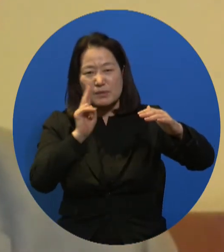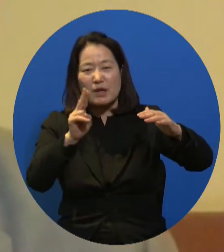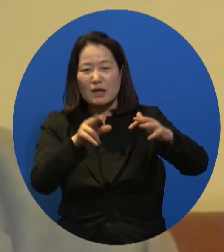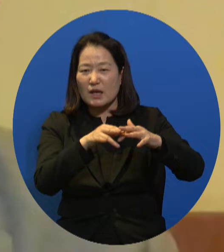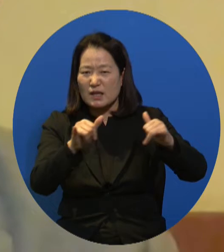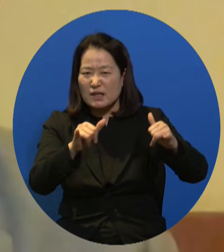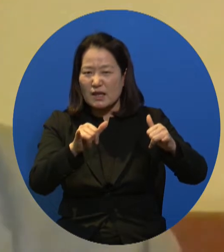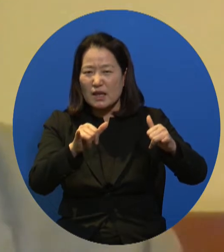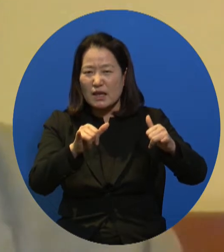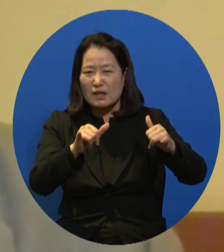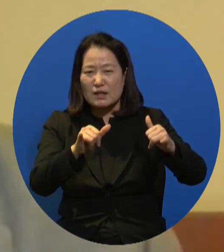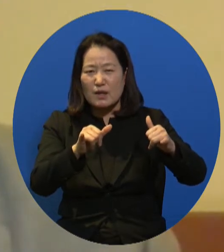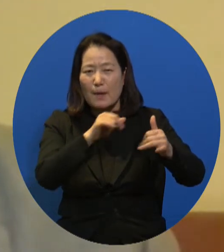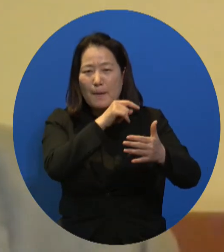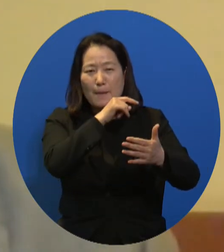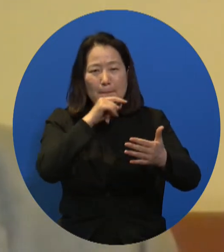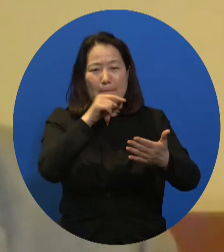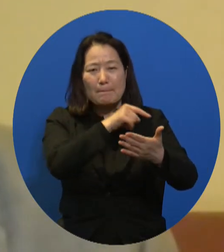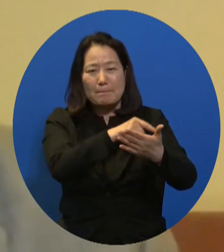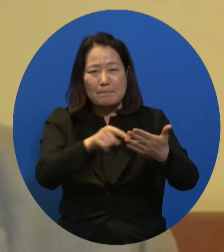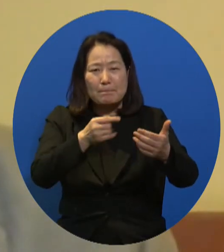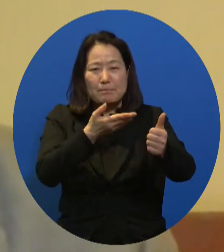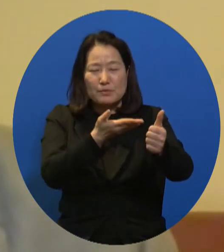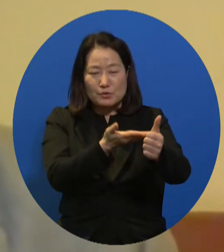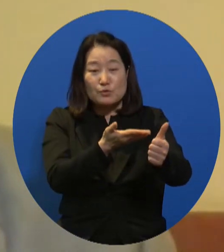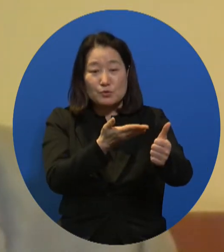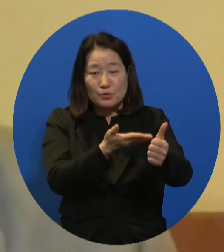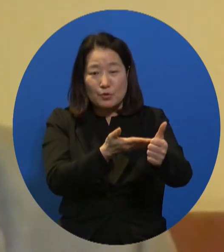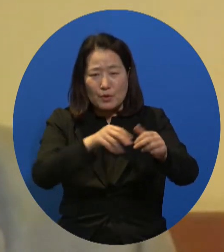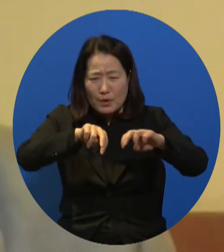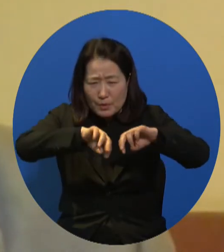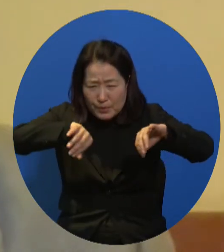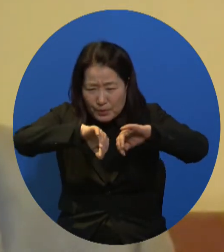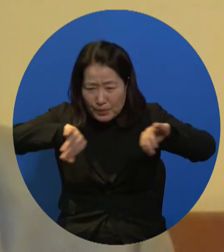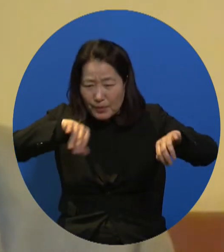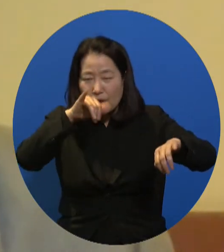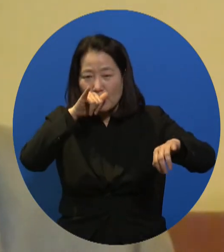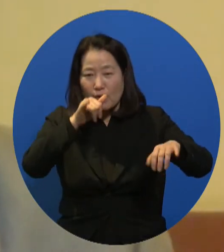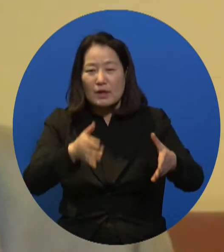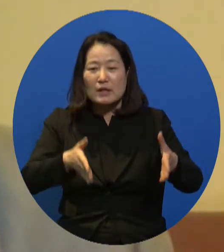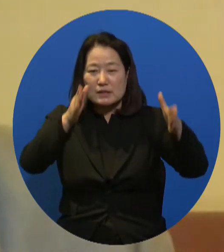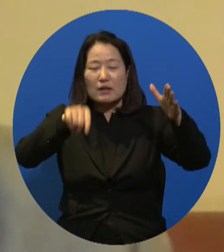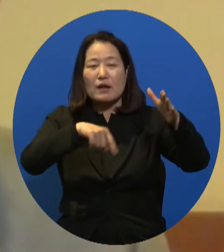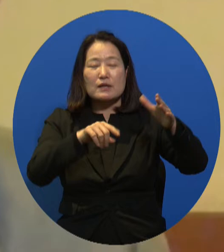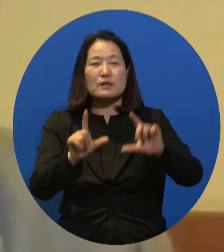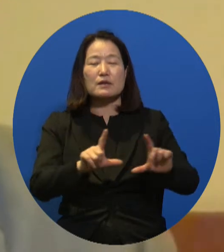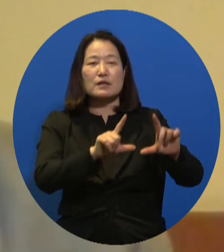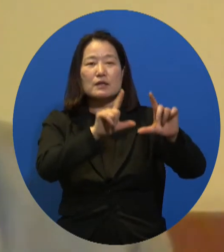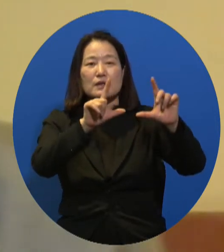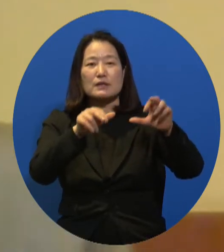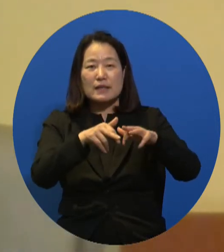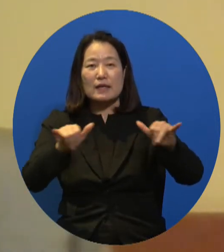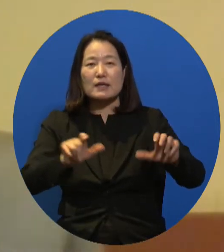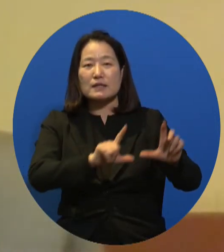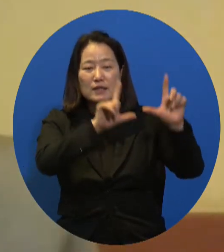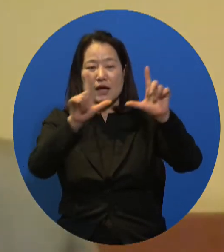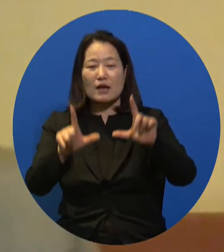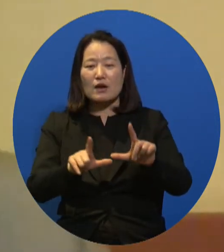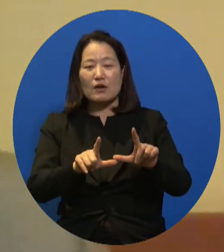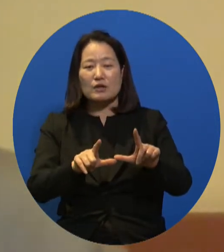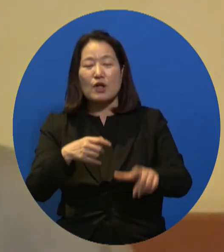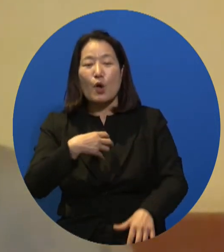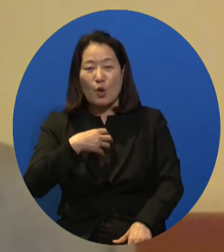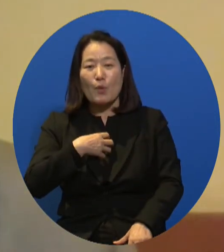level. Now, it's important to note that Hungary was only, the report on the